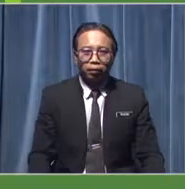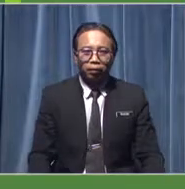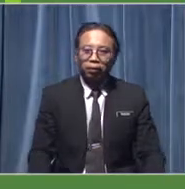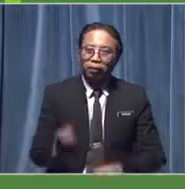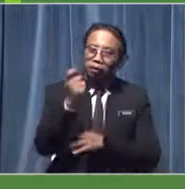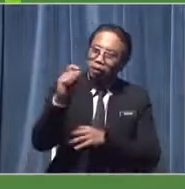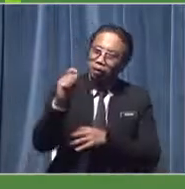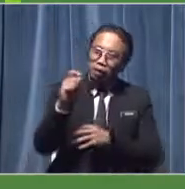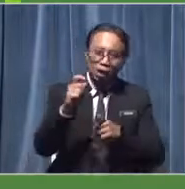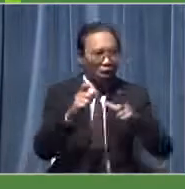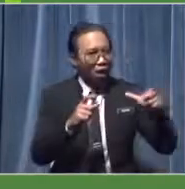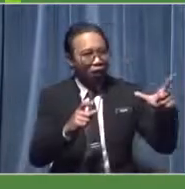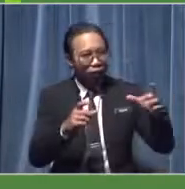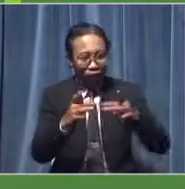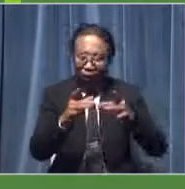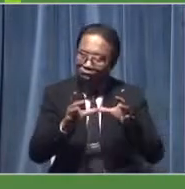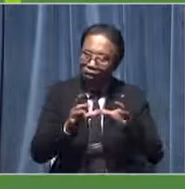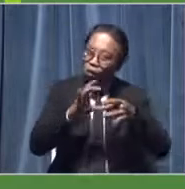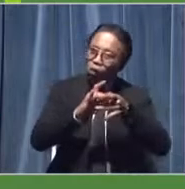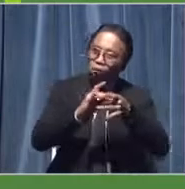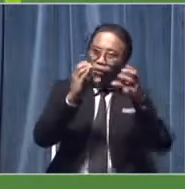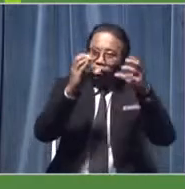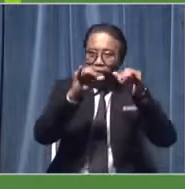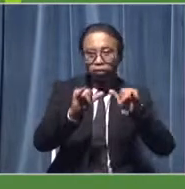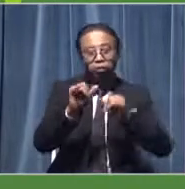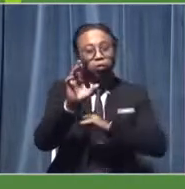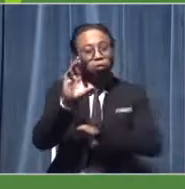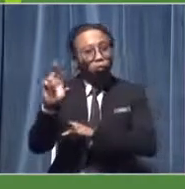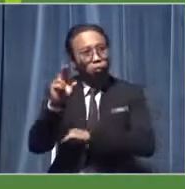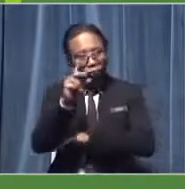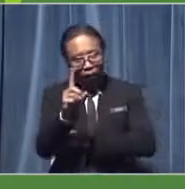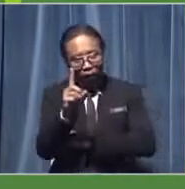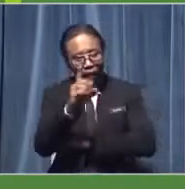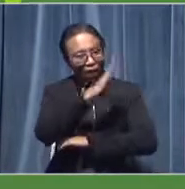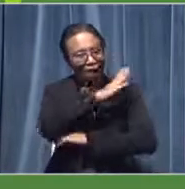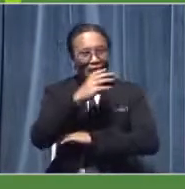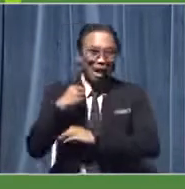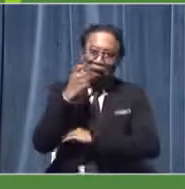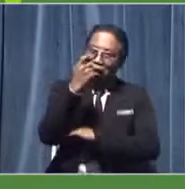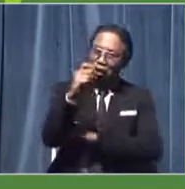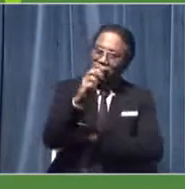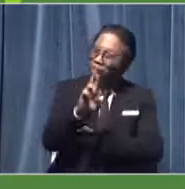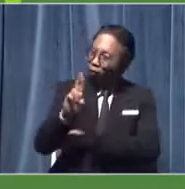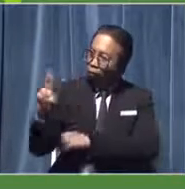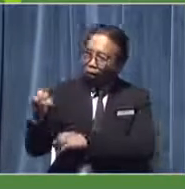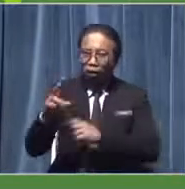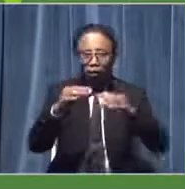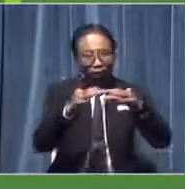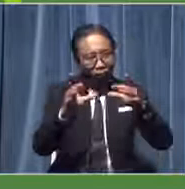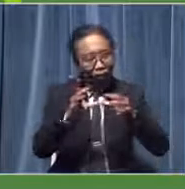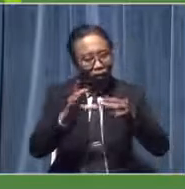The left plate of capacitor 1 and the right plate